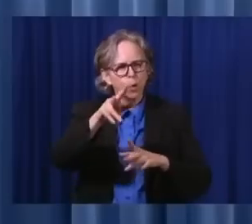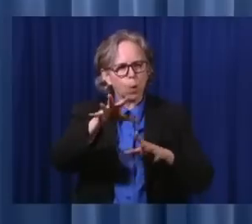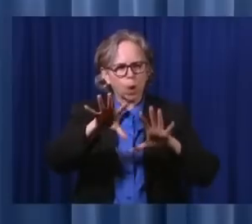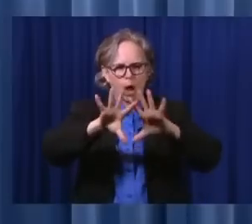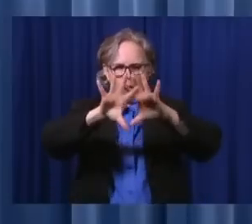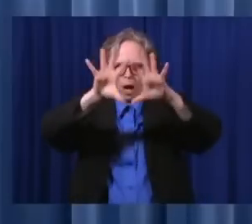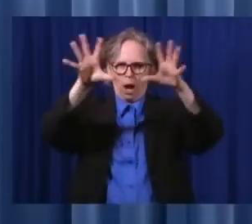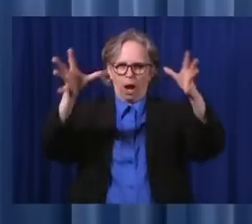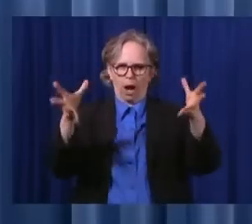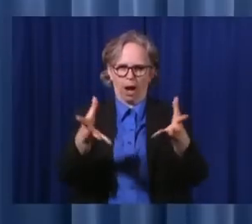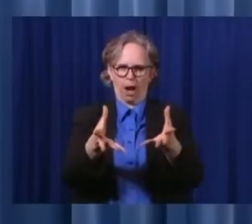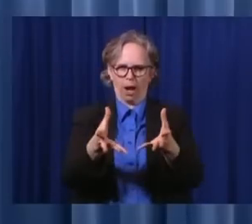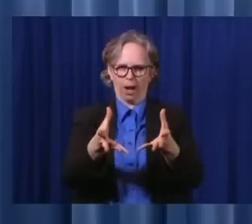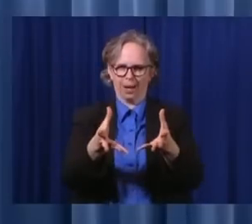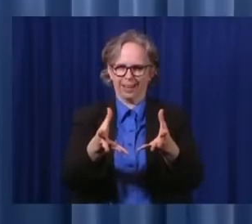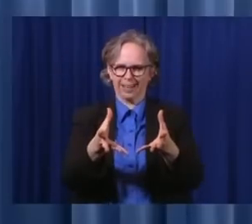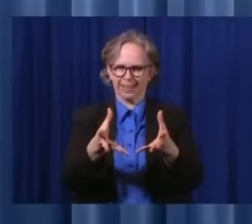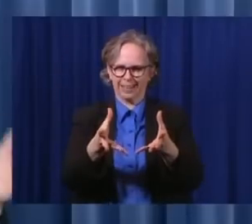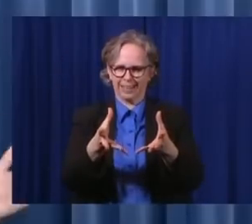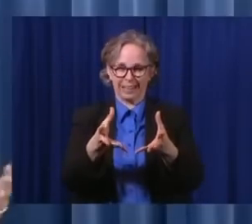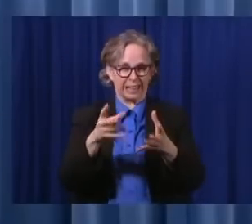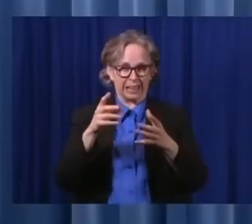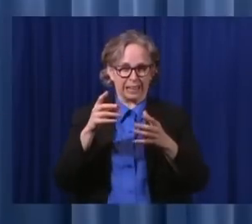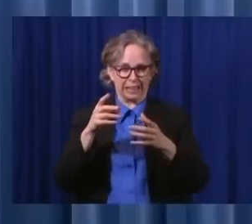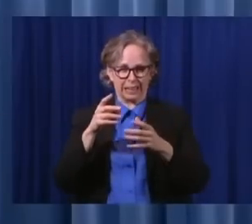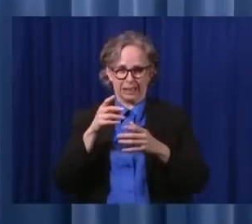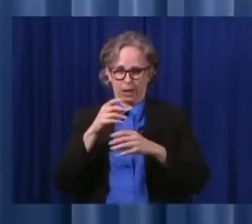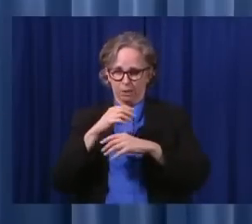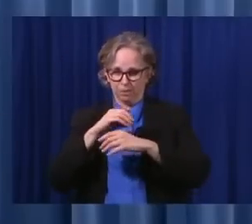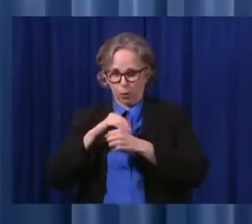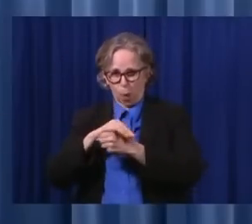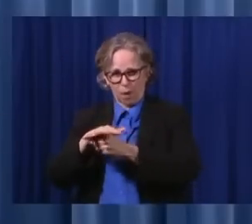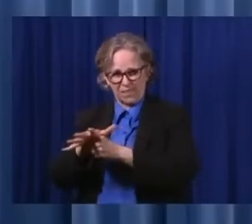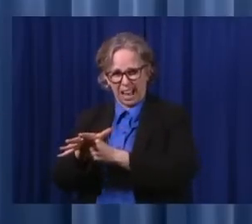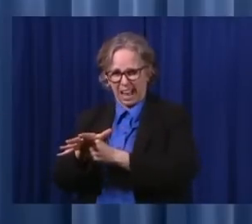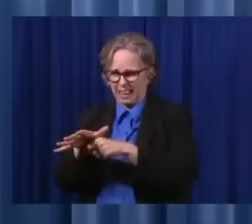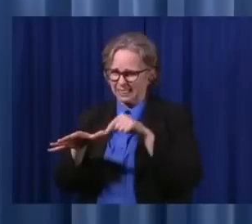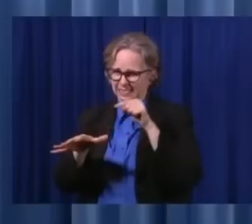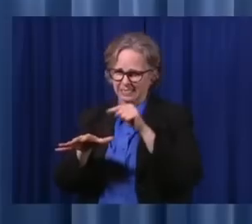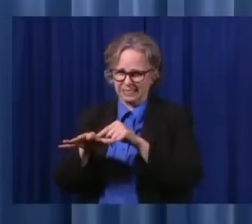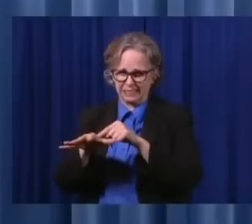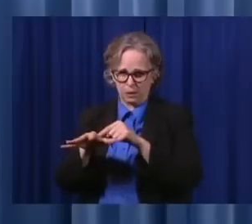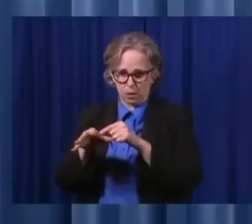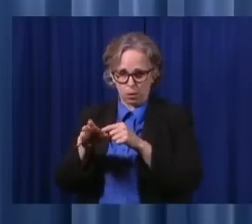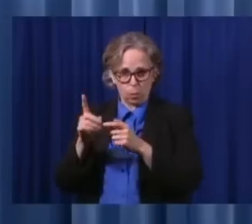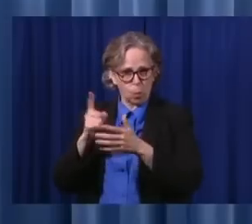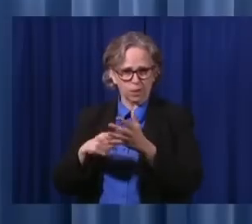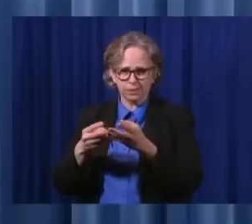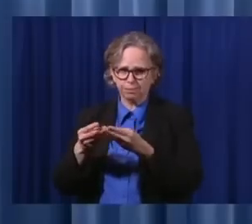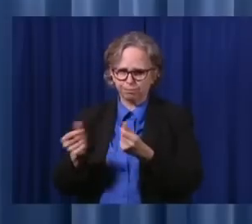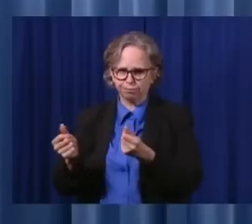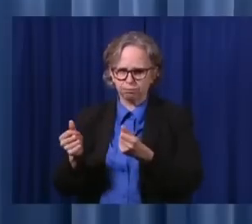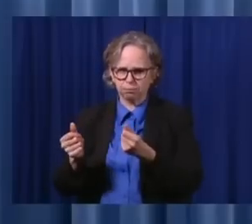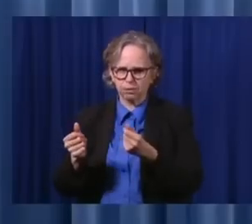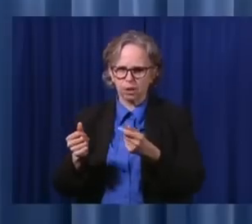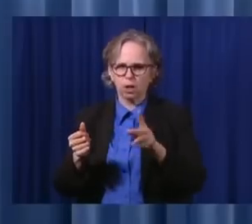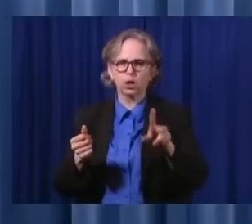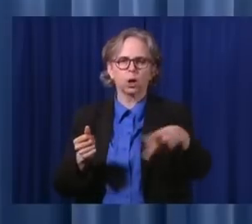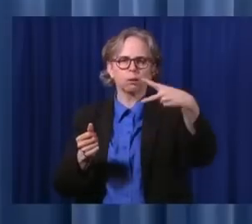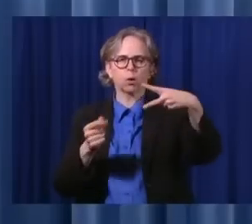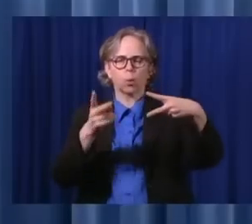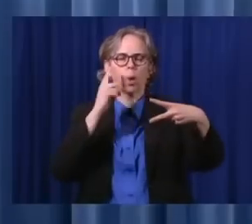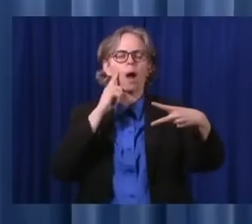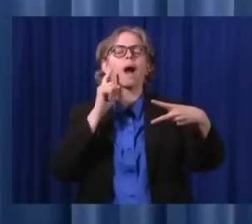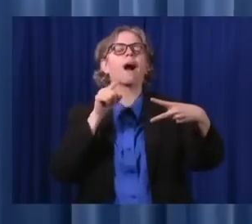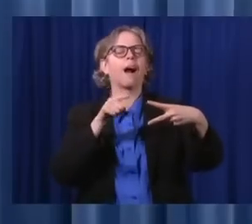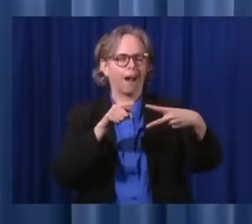this coronavirus, and once we get it beyond it, I think two things are going to come out, at least two. These